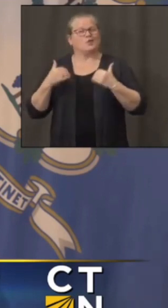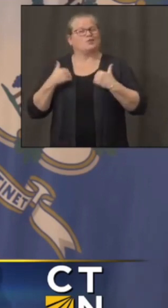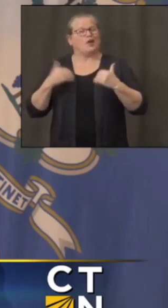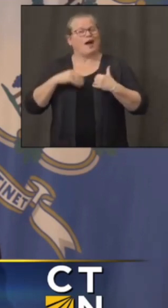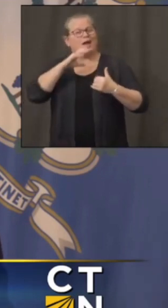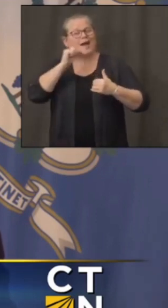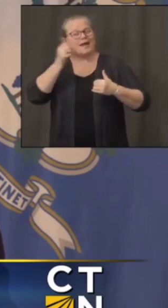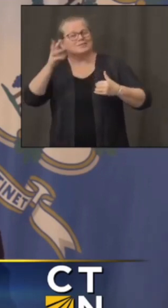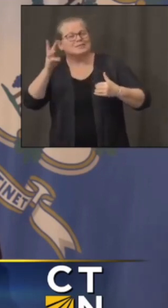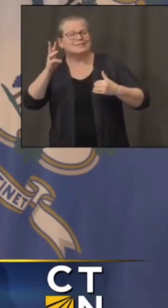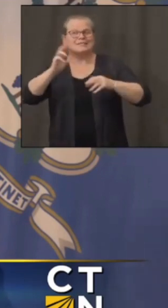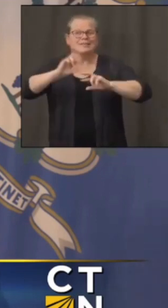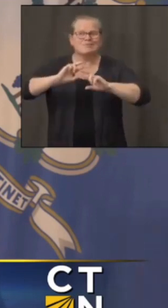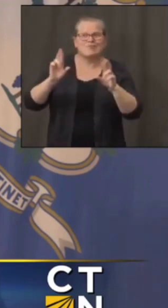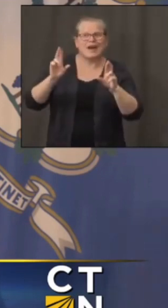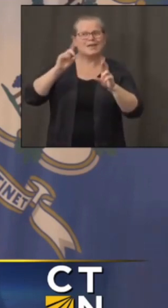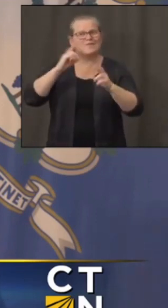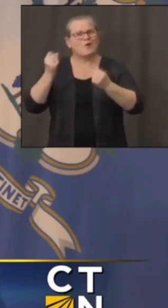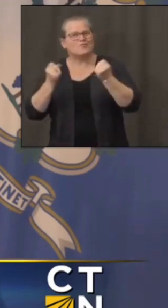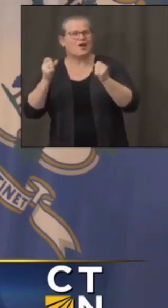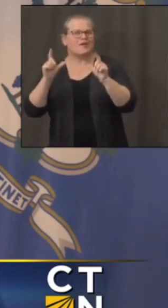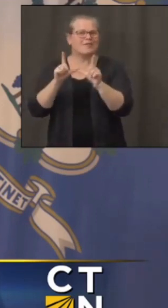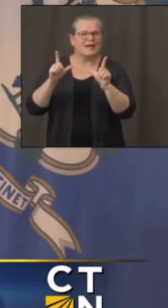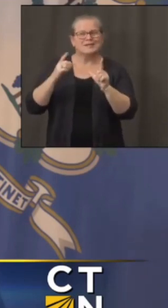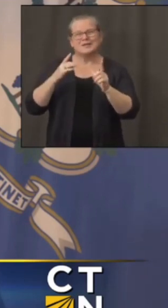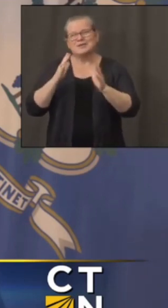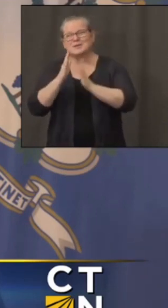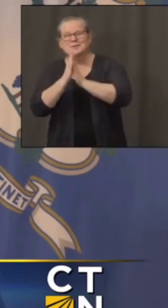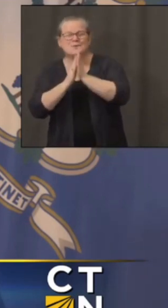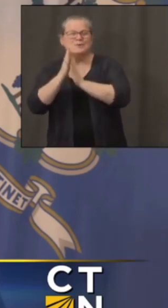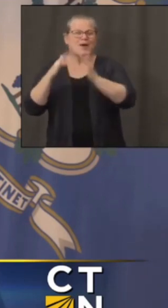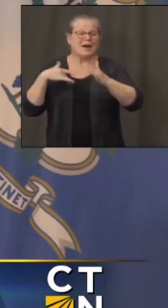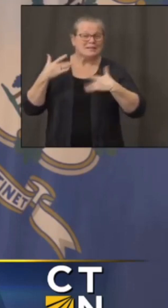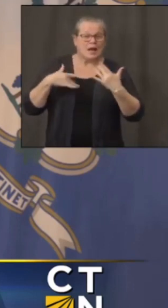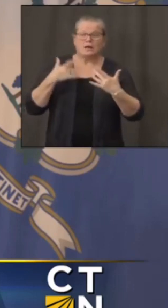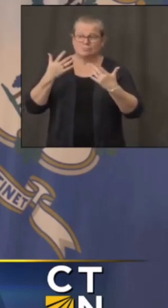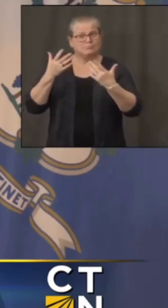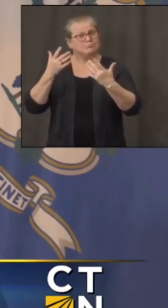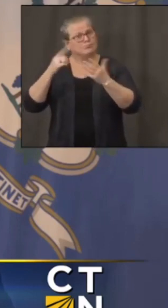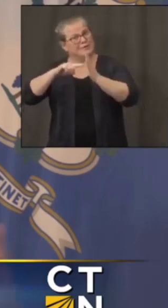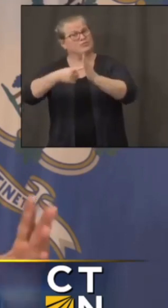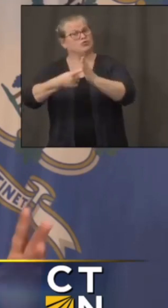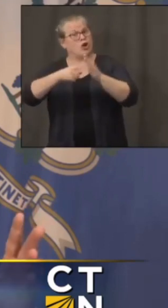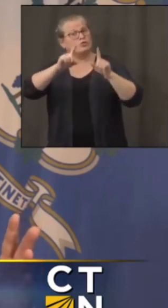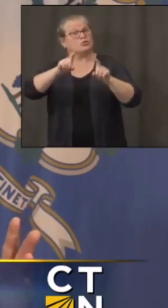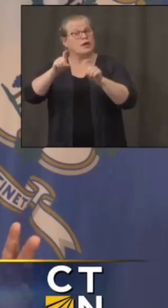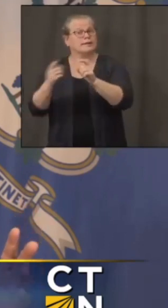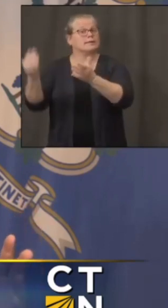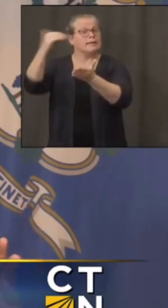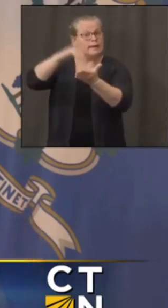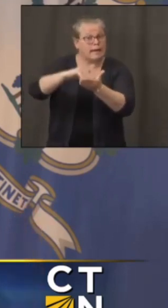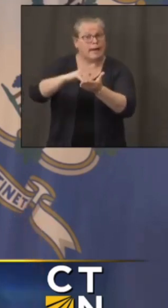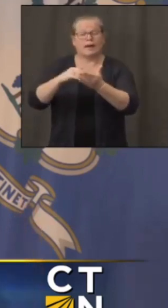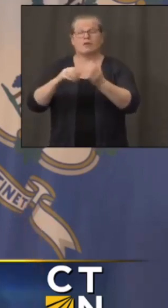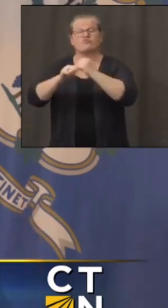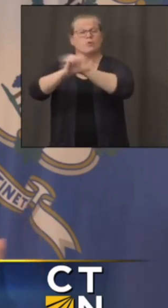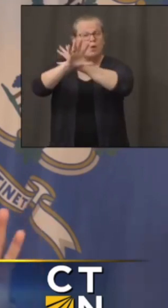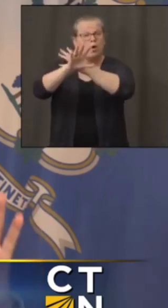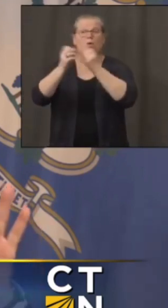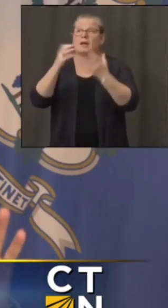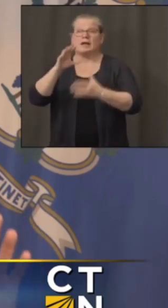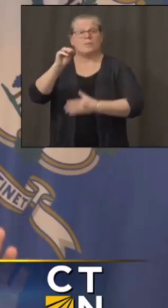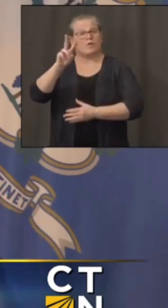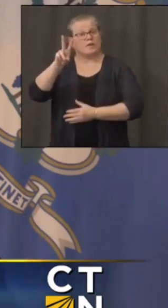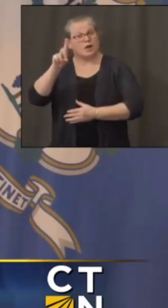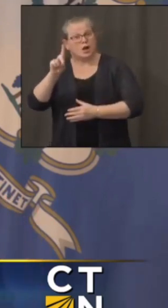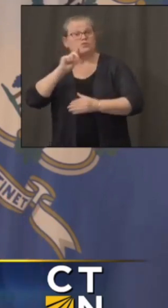driver's license are back on track. We're doing a lot of it remotely right now, but a lot more of our centers are open. So maybe there